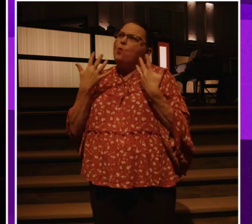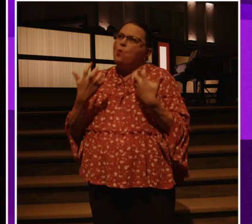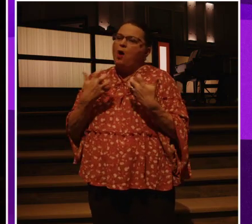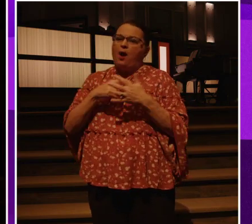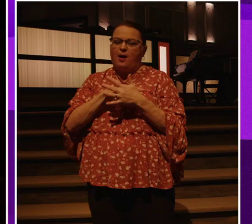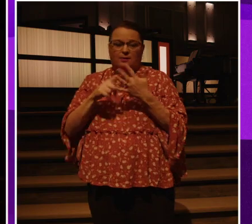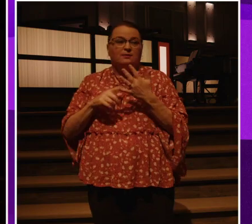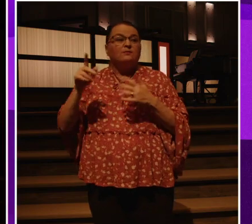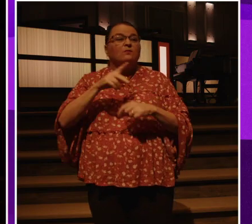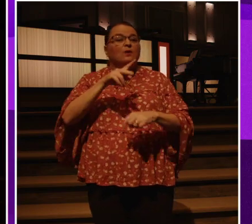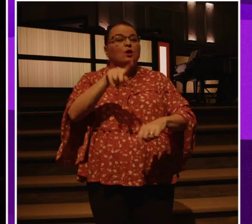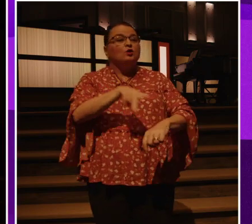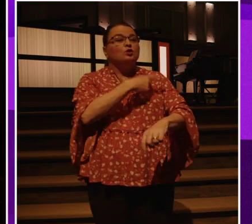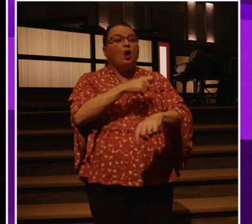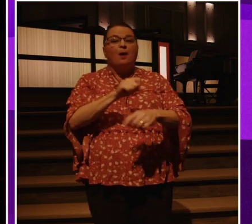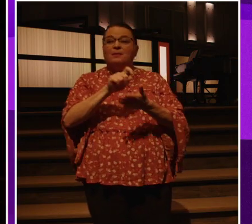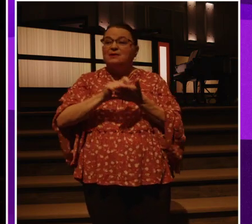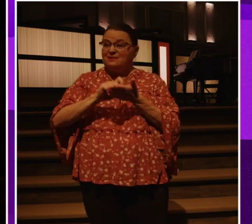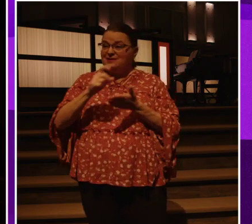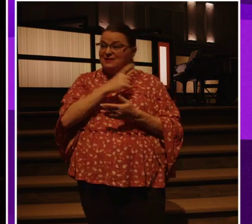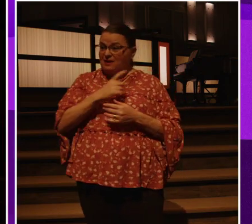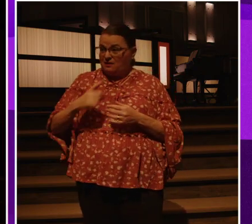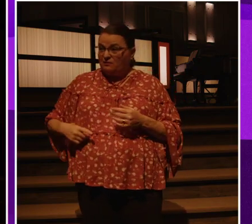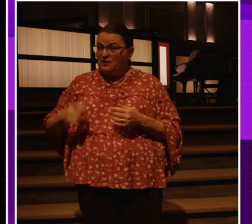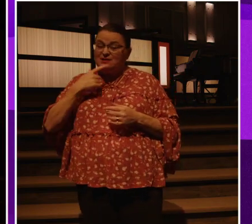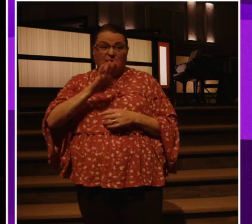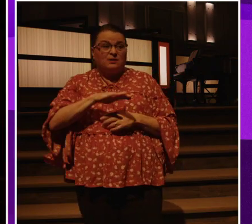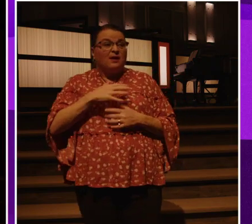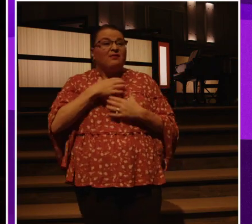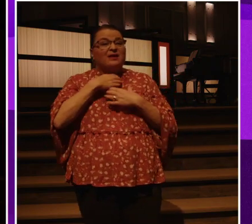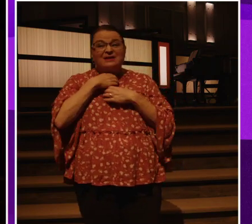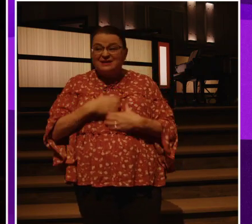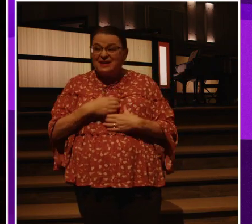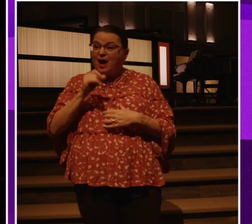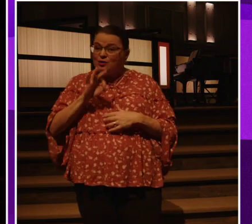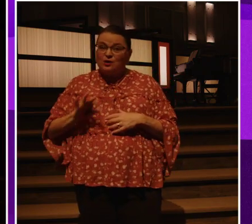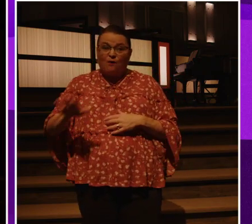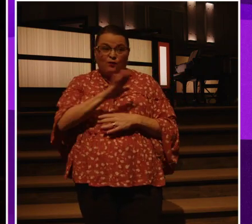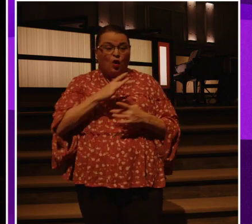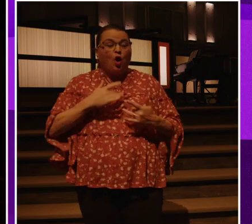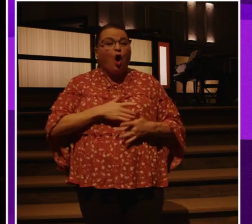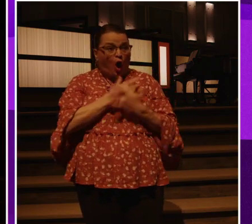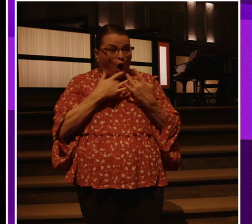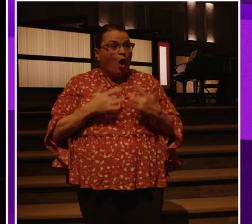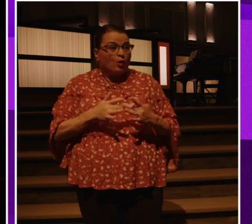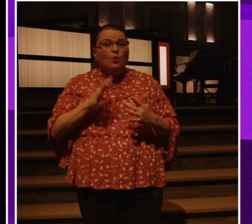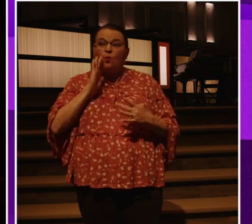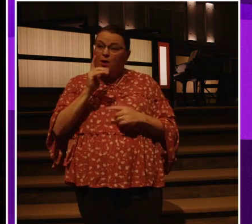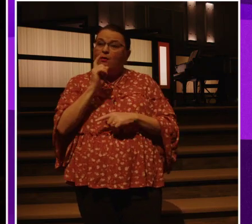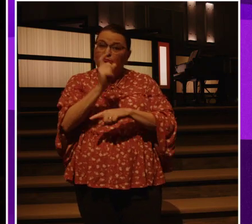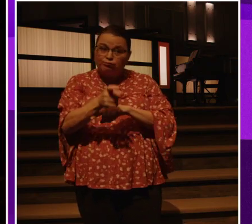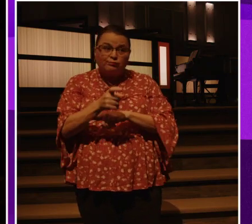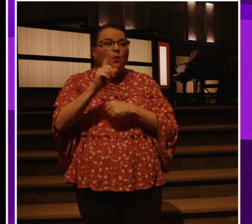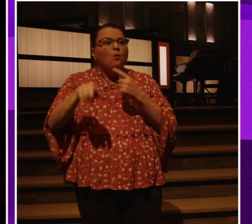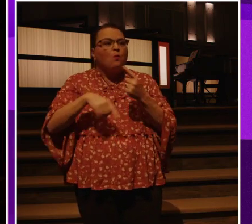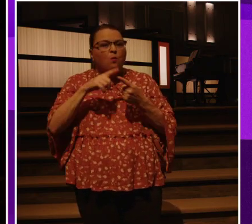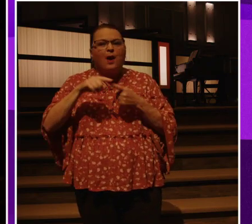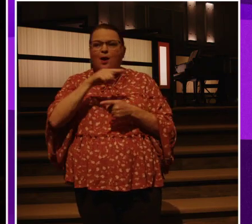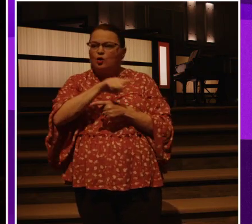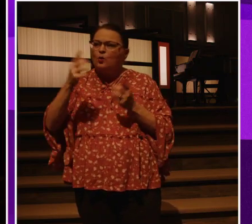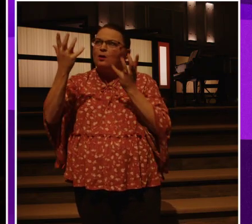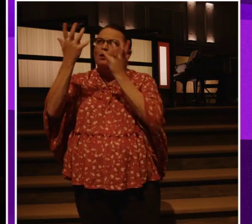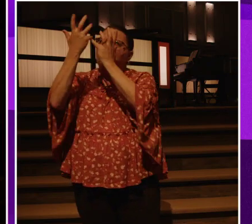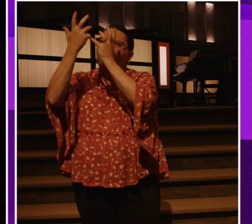the psalmist tells us that the desires of our heart can be fulfilled when we are in accordance with the will